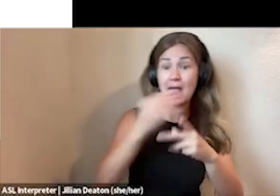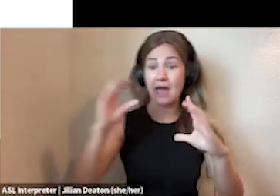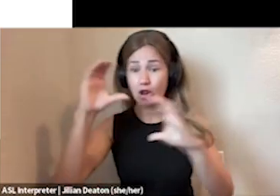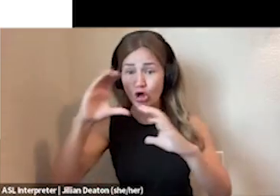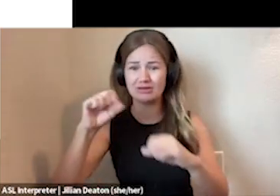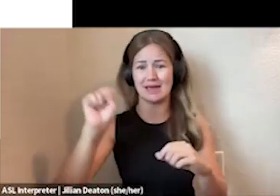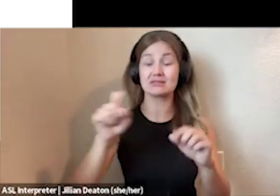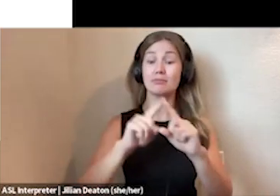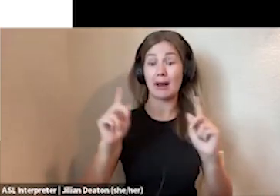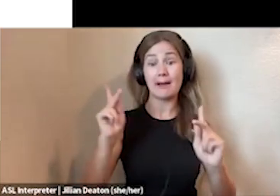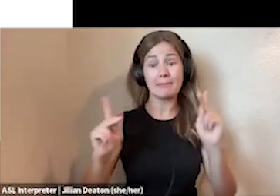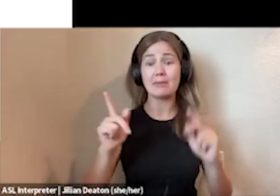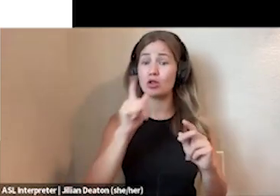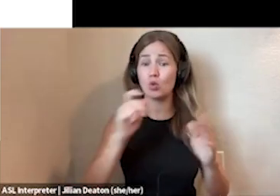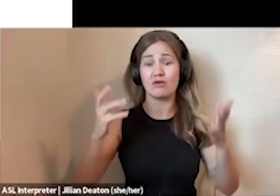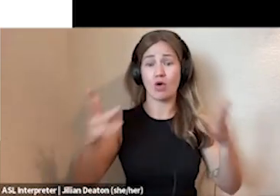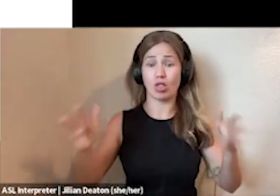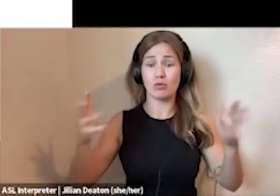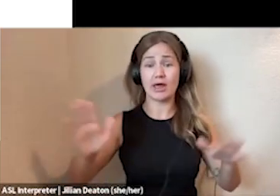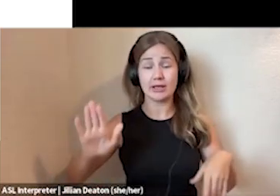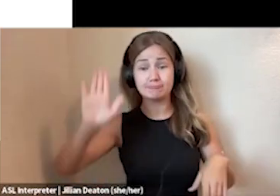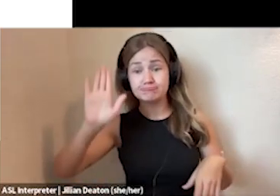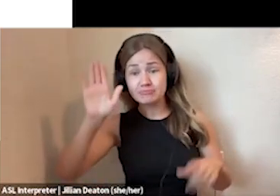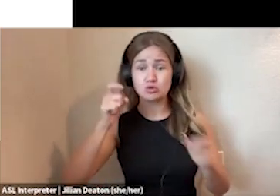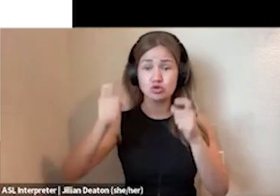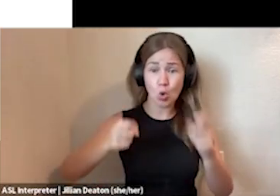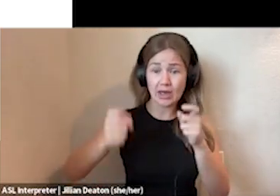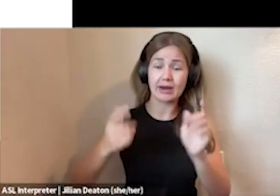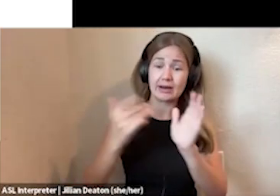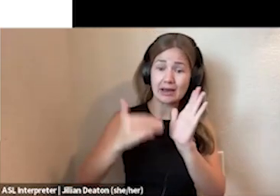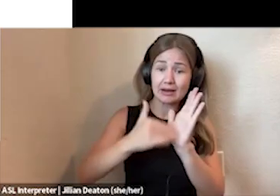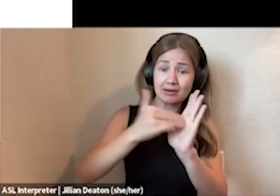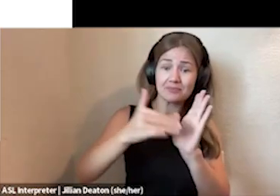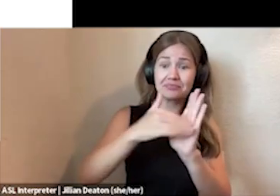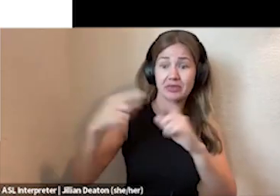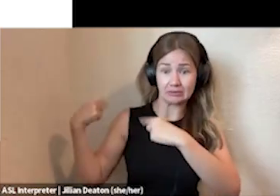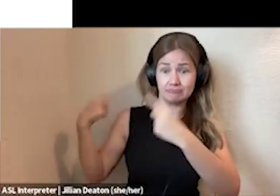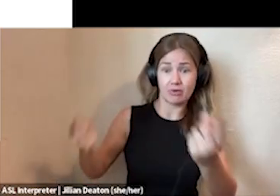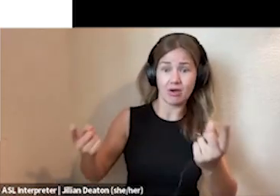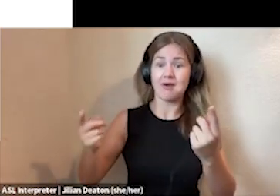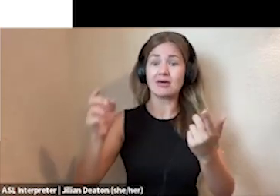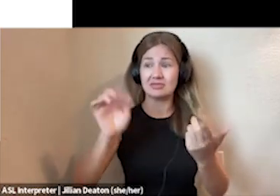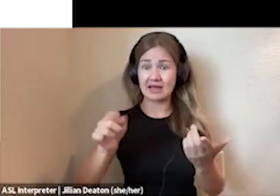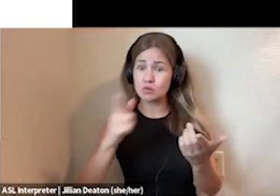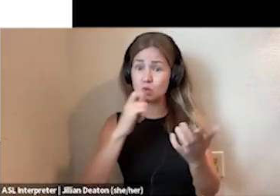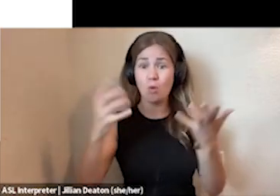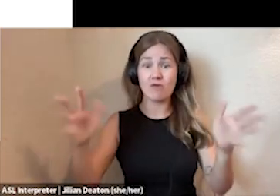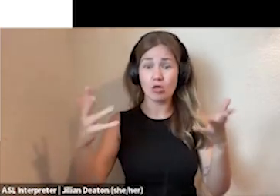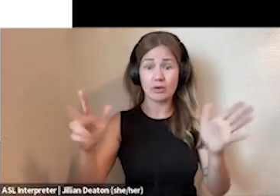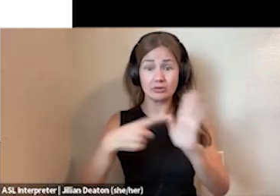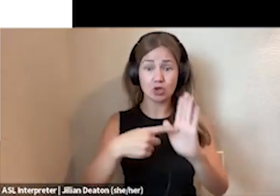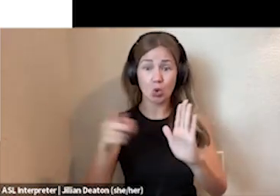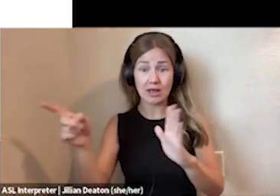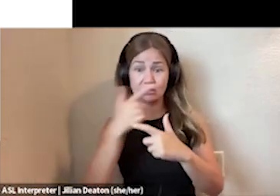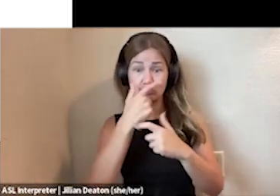financial investment, made that recurring financial investment, are again the people who've demonstrated their interest. And we really want to make sure that we